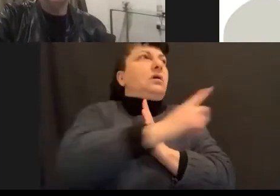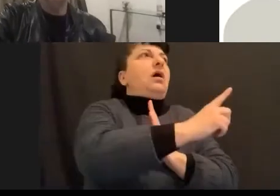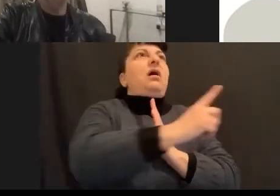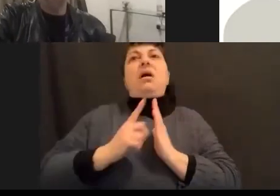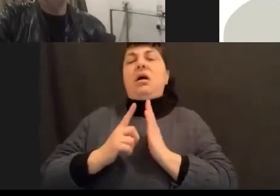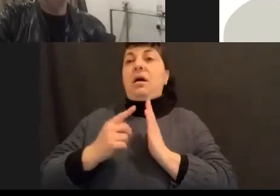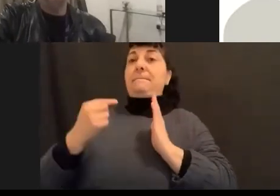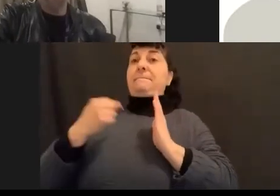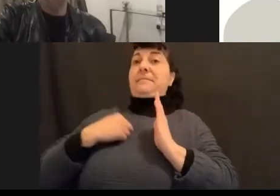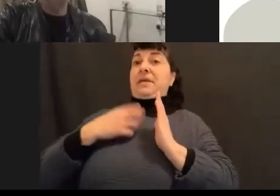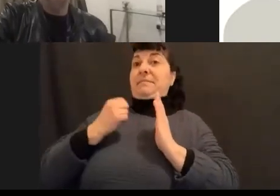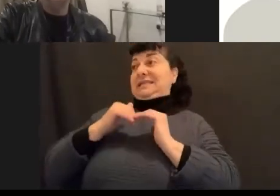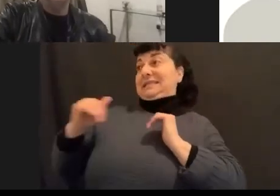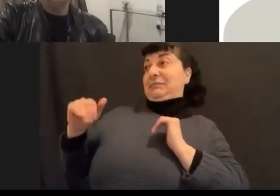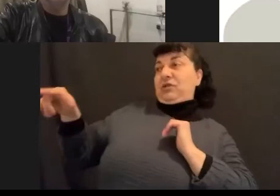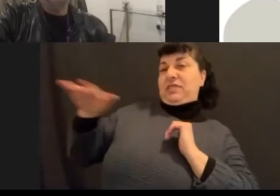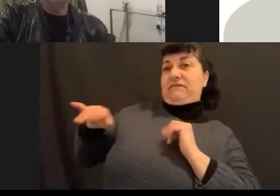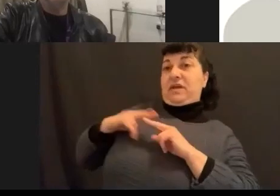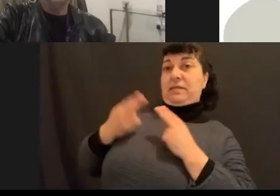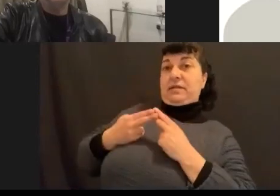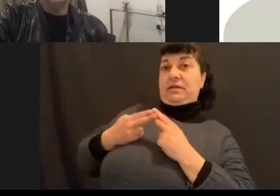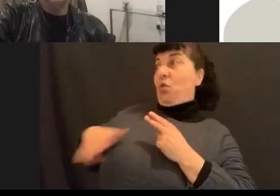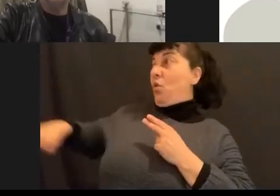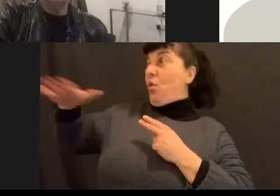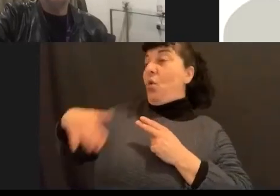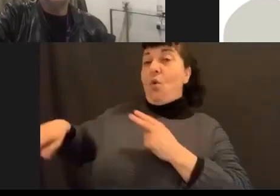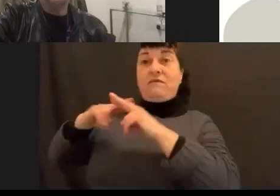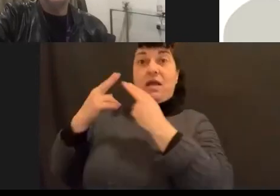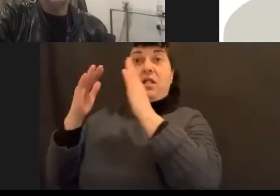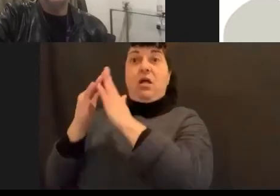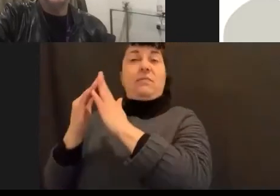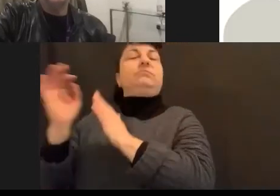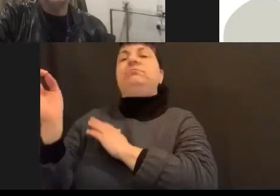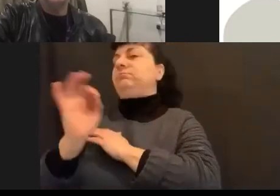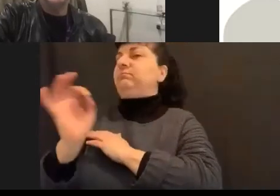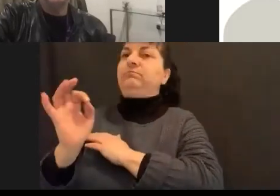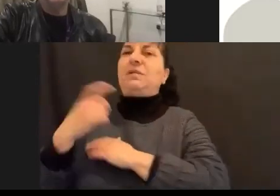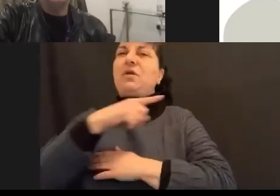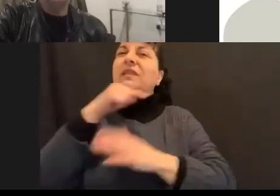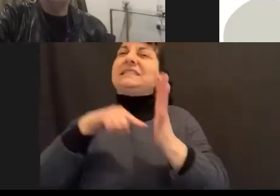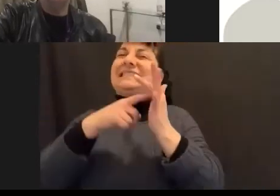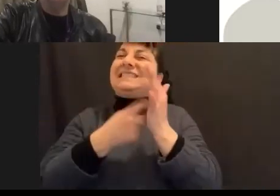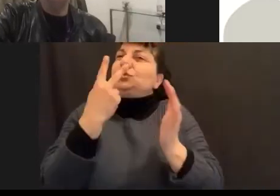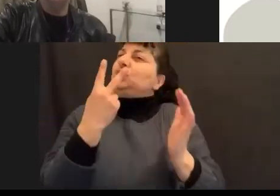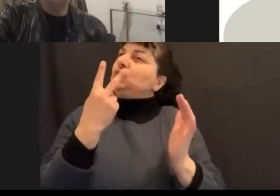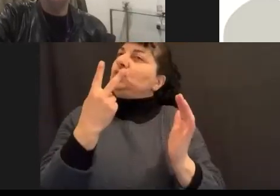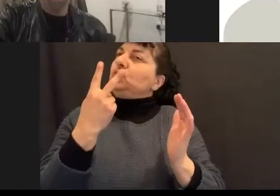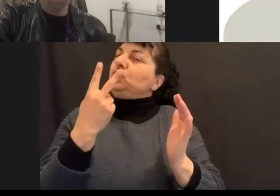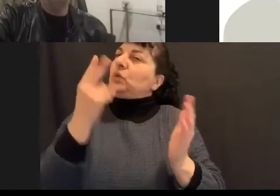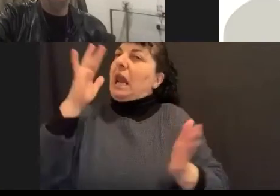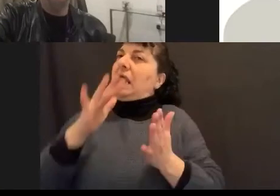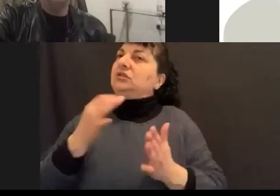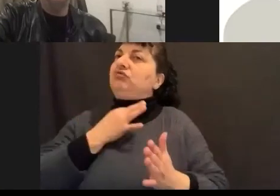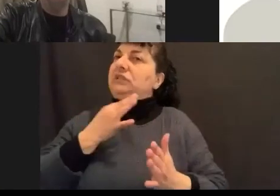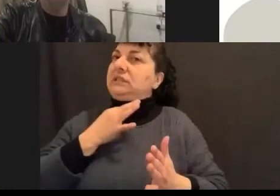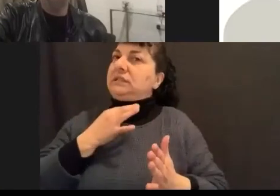can separate from everyone else as much as practicable. But certainly don't share dinner together in front of the TV until you get that negative